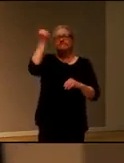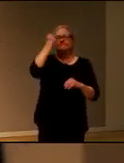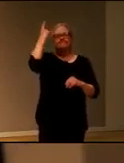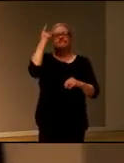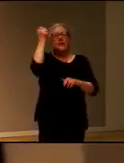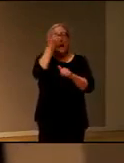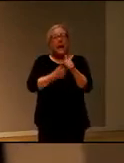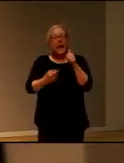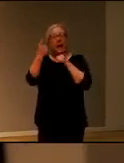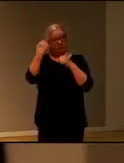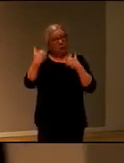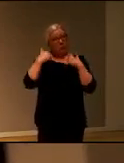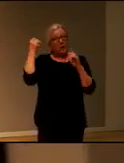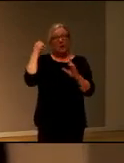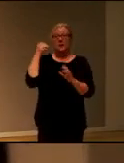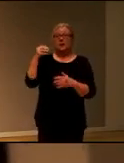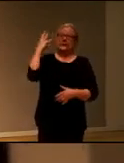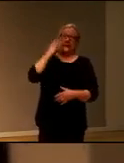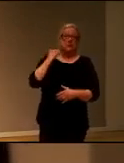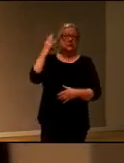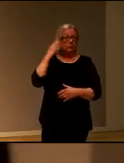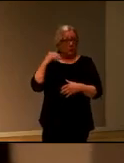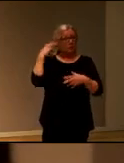impacted to some degree.